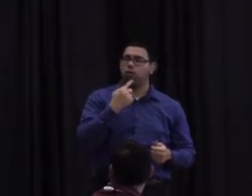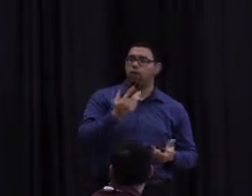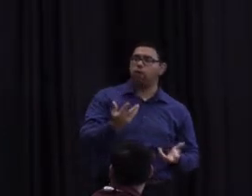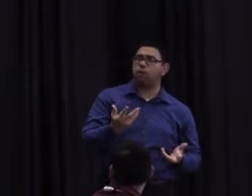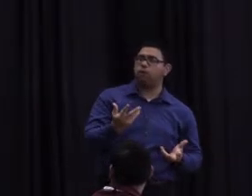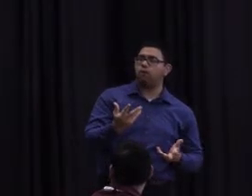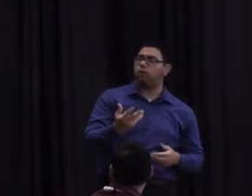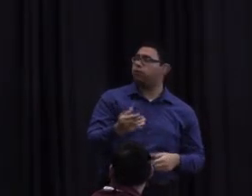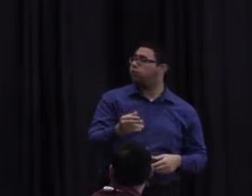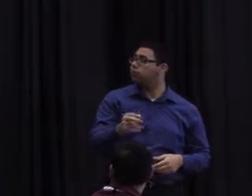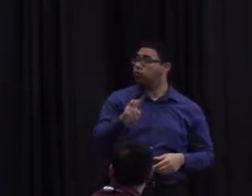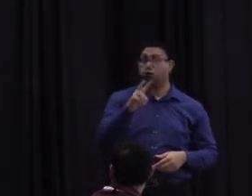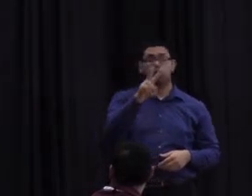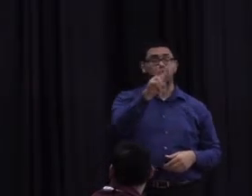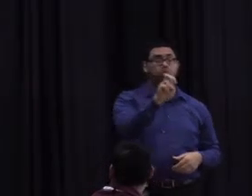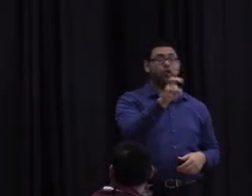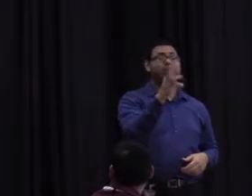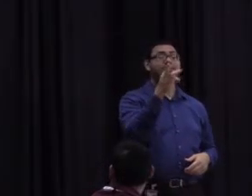Yeah.